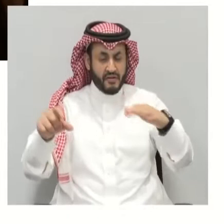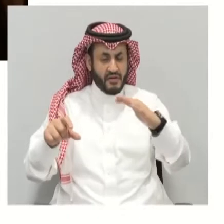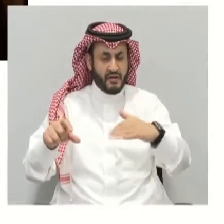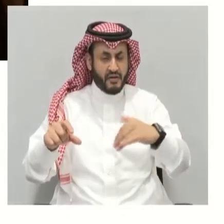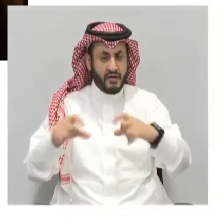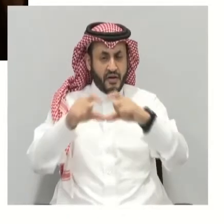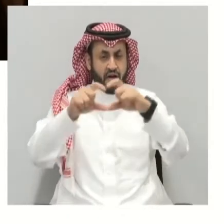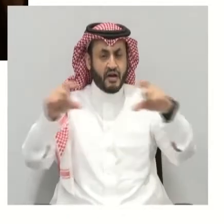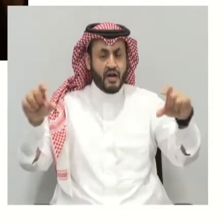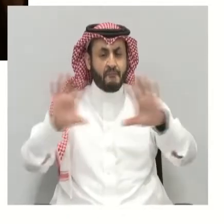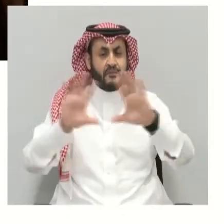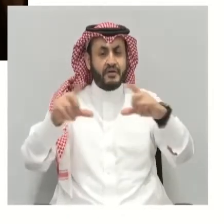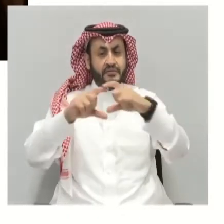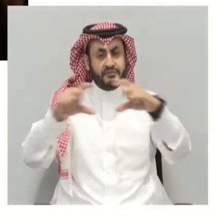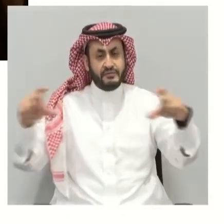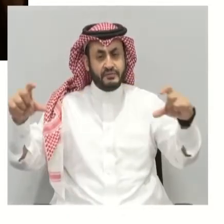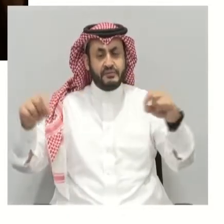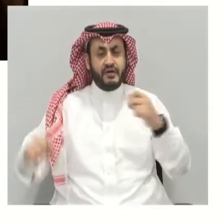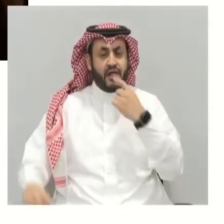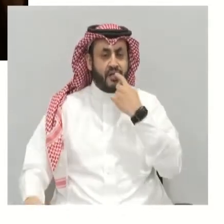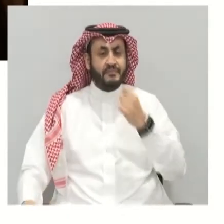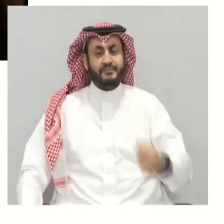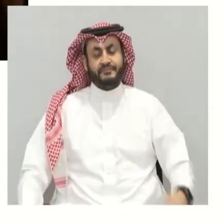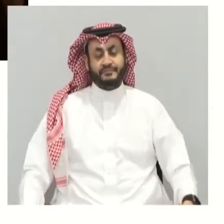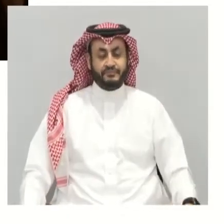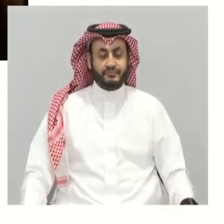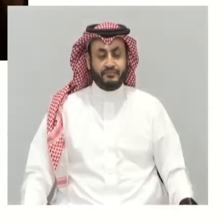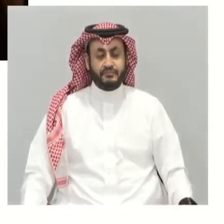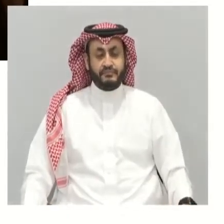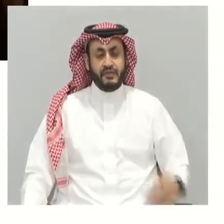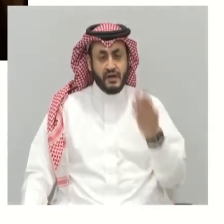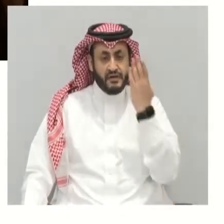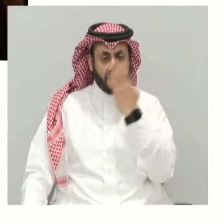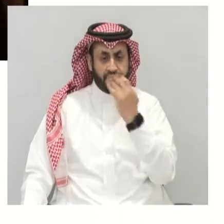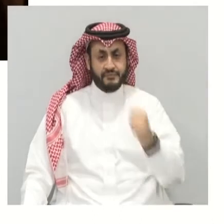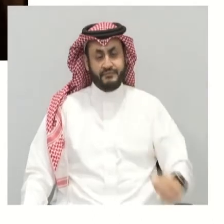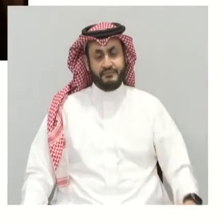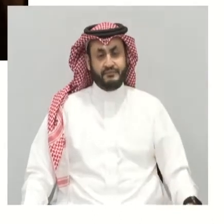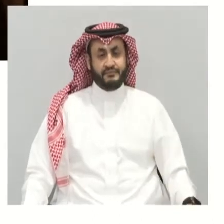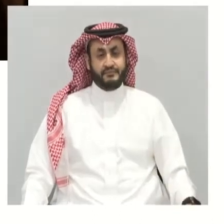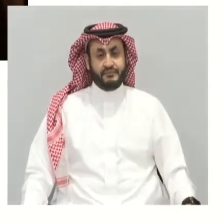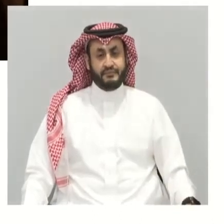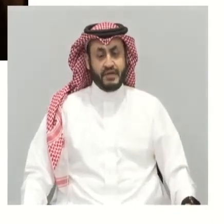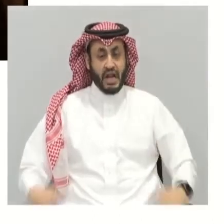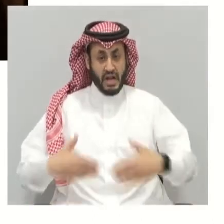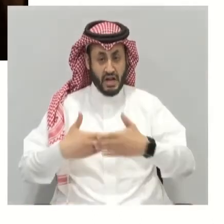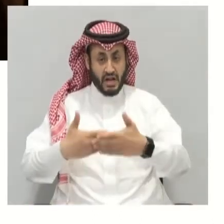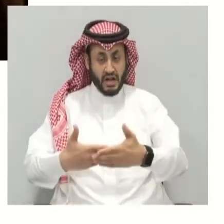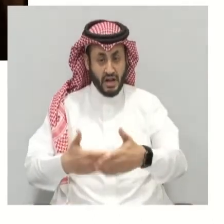have subtitles. So we have only one title. So let's read the title. Let the games